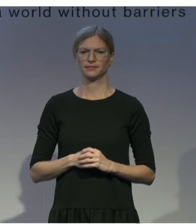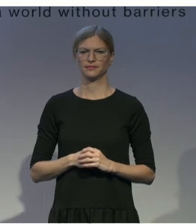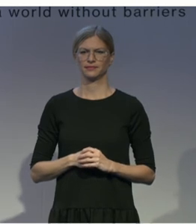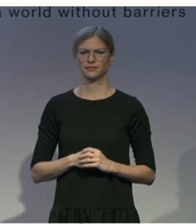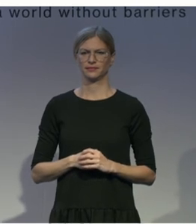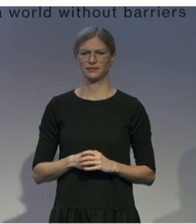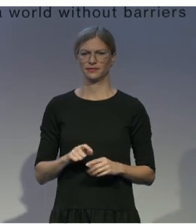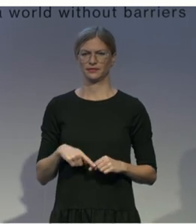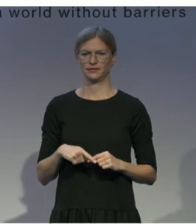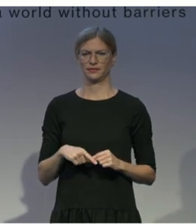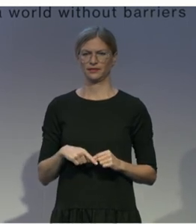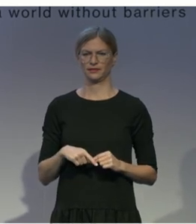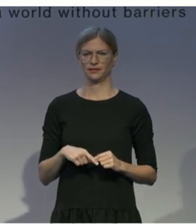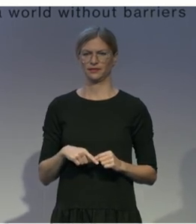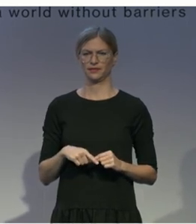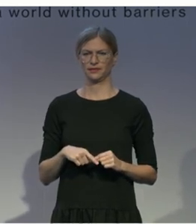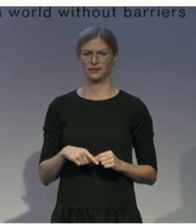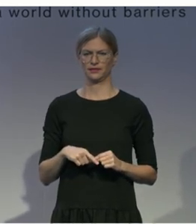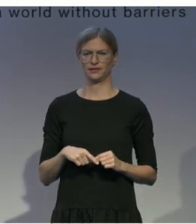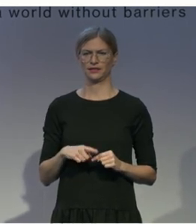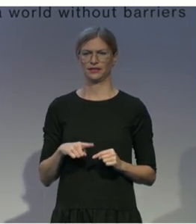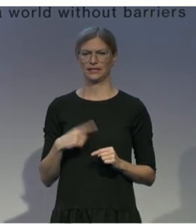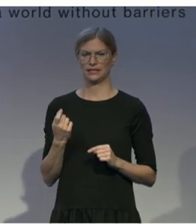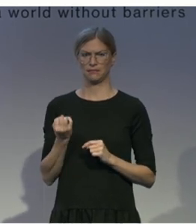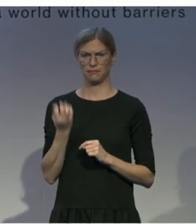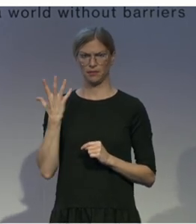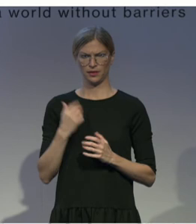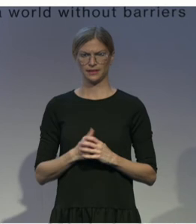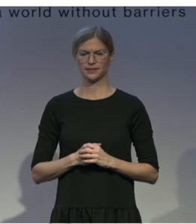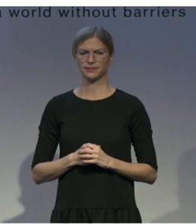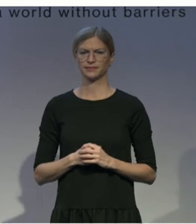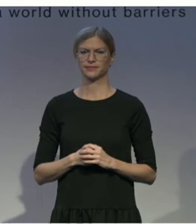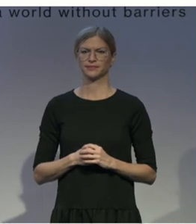This said that, the project have been researched that a